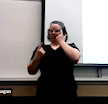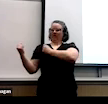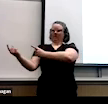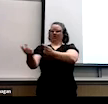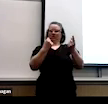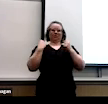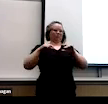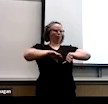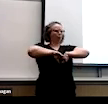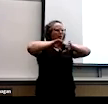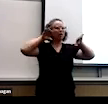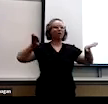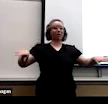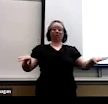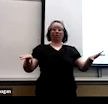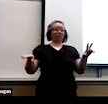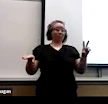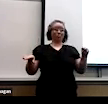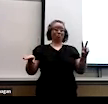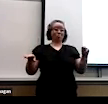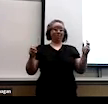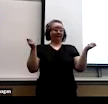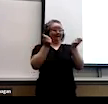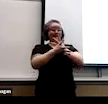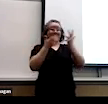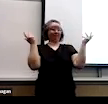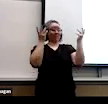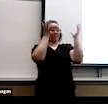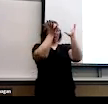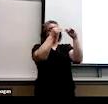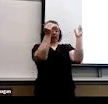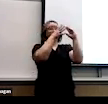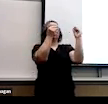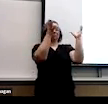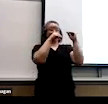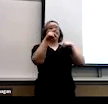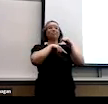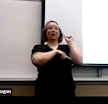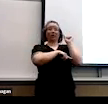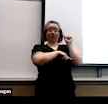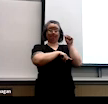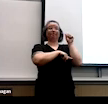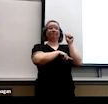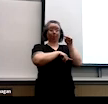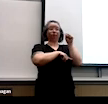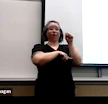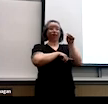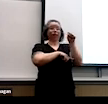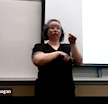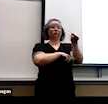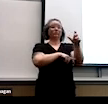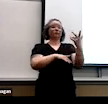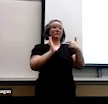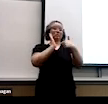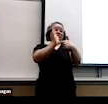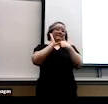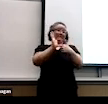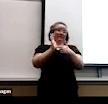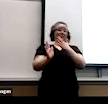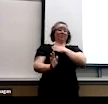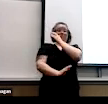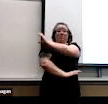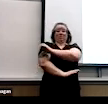So from advanced directives to everything you've said. But in my clinic, so one, even people with normal cognition, they